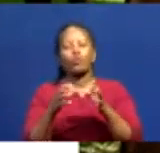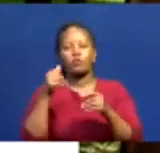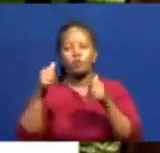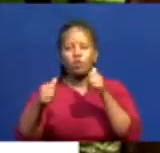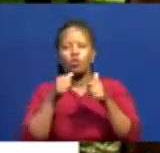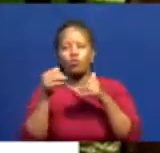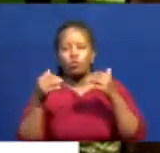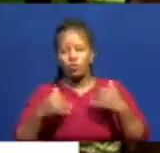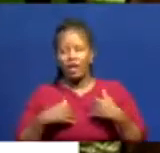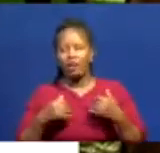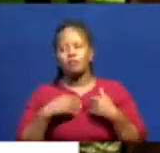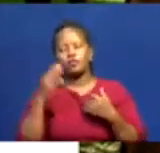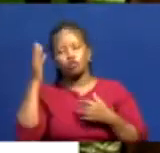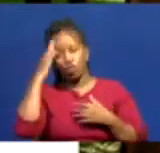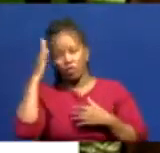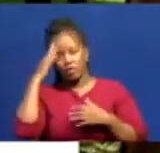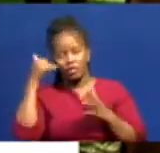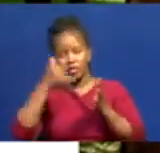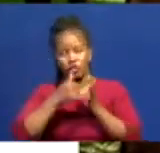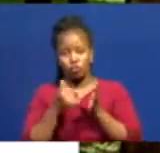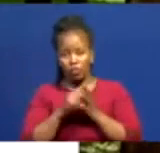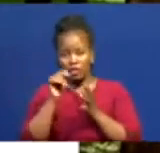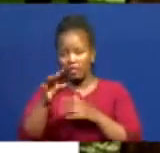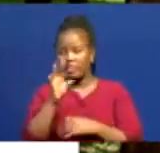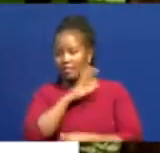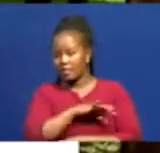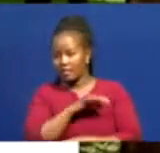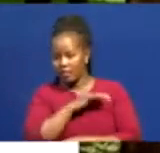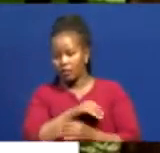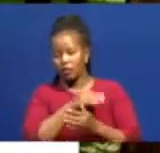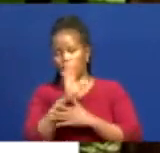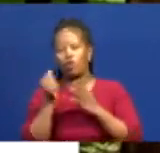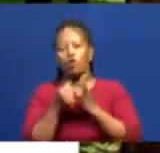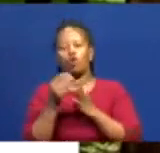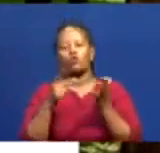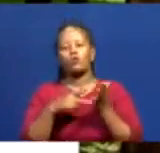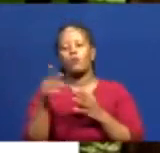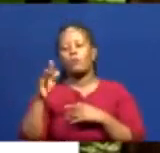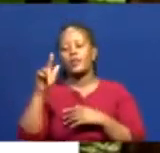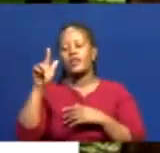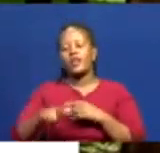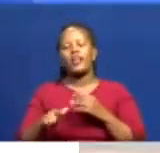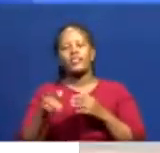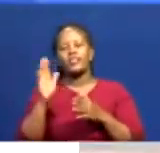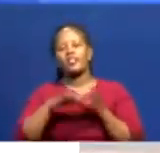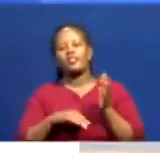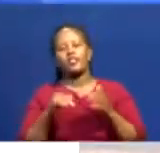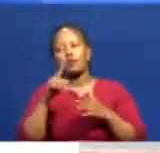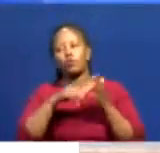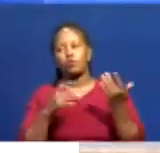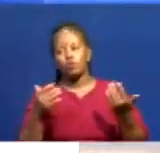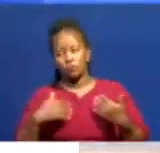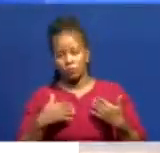low in that pyramid in terms of the earnings, they contribute less compared to the ones who have a higher earning.